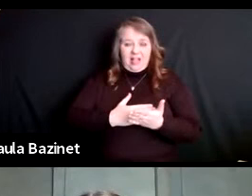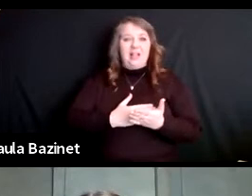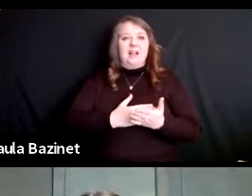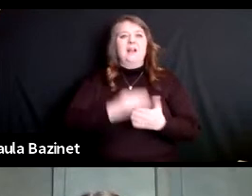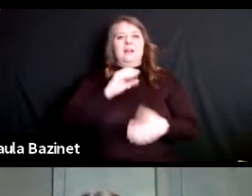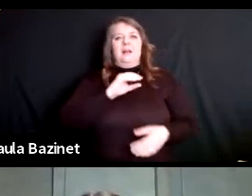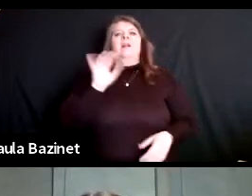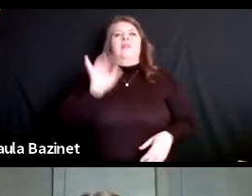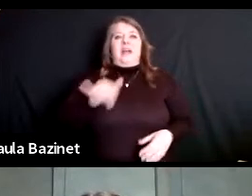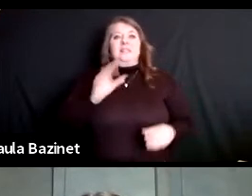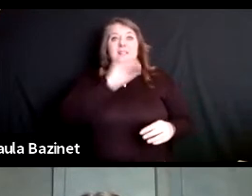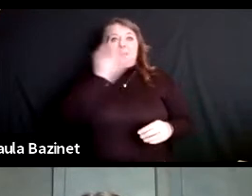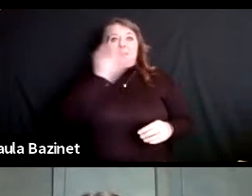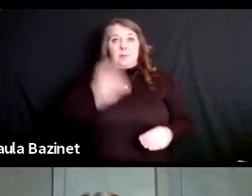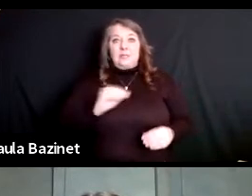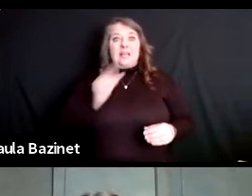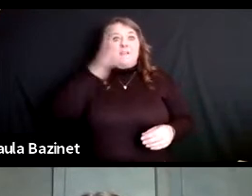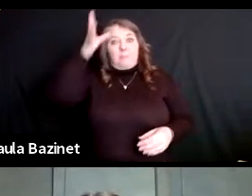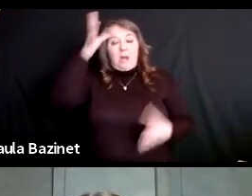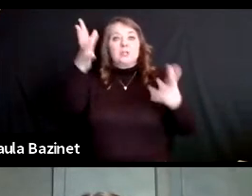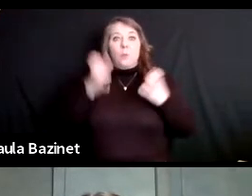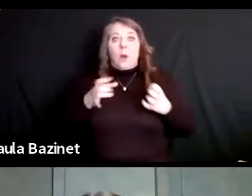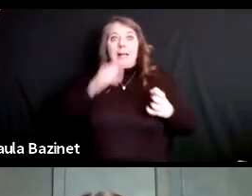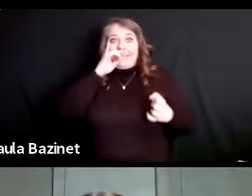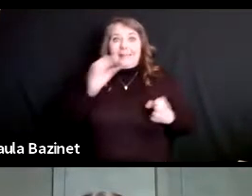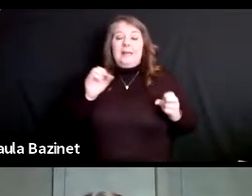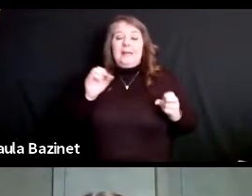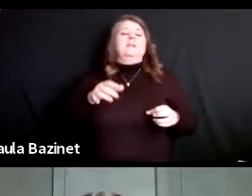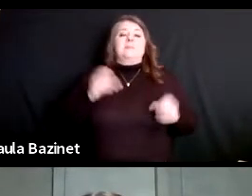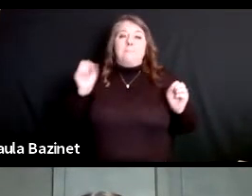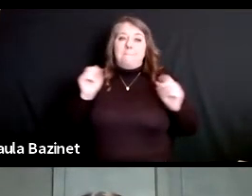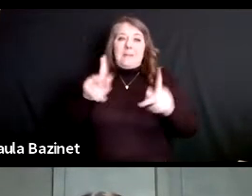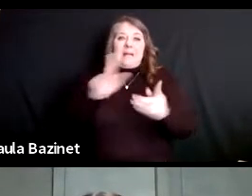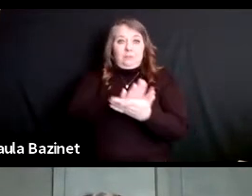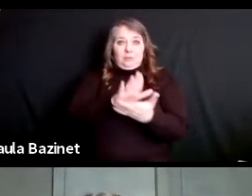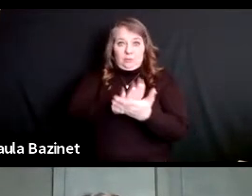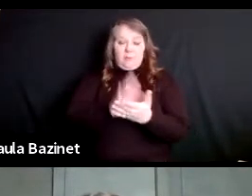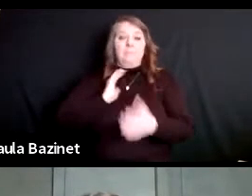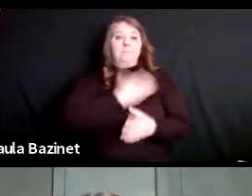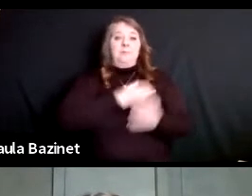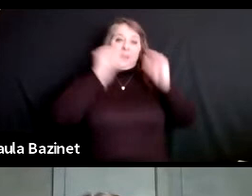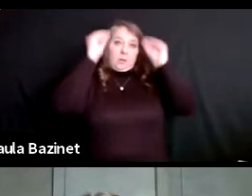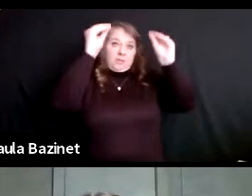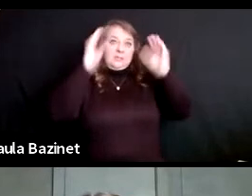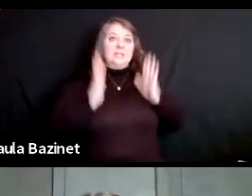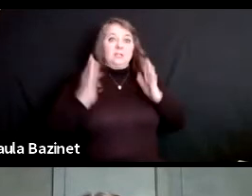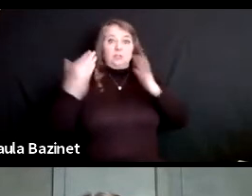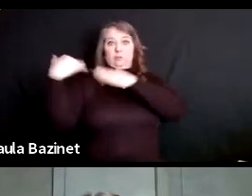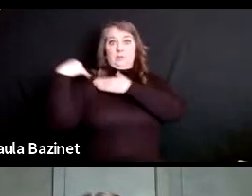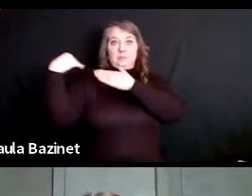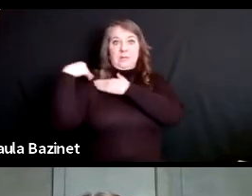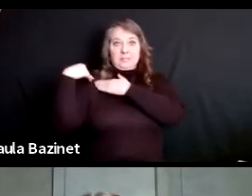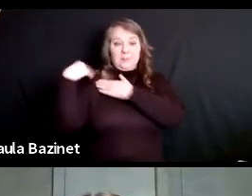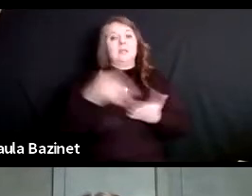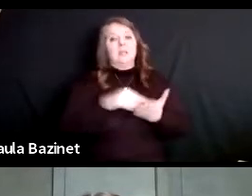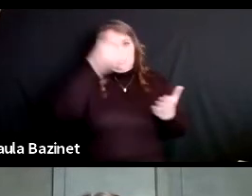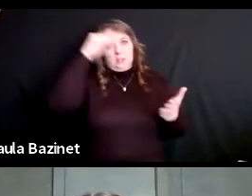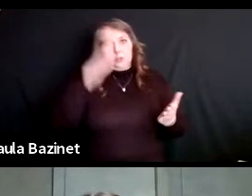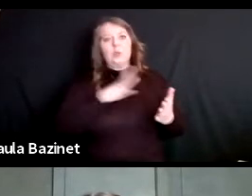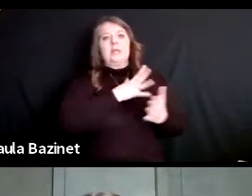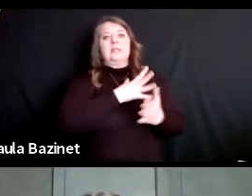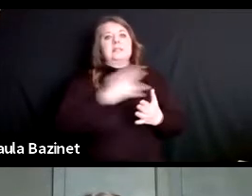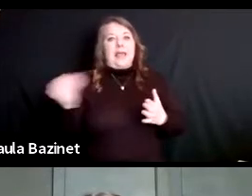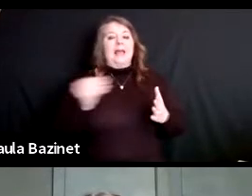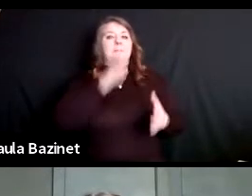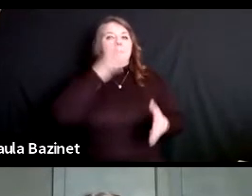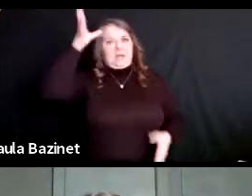of our parents that want their children back in school. Our teacher's responsibility is students and parents. I